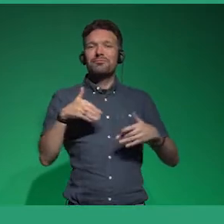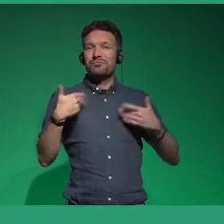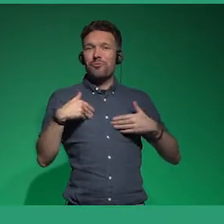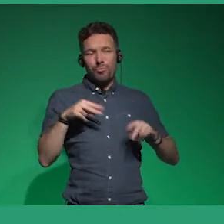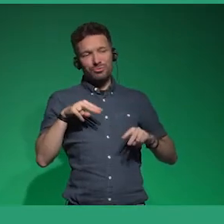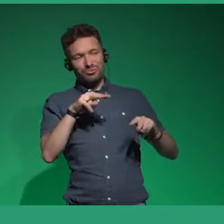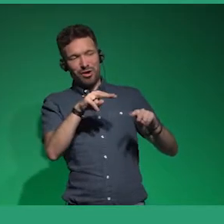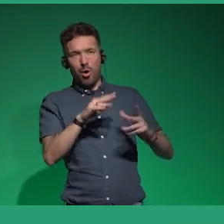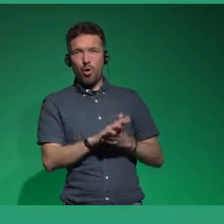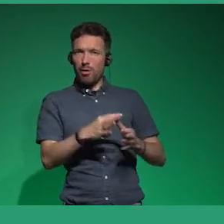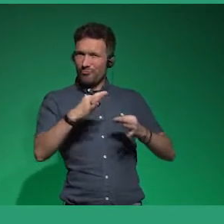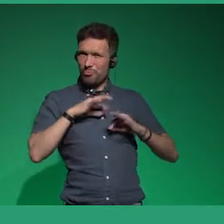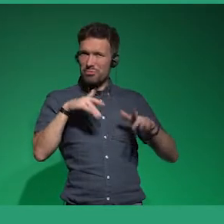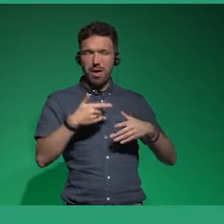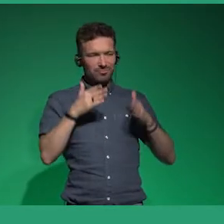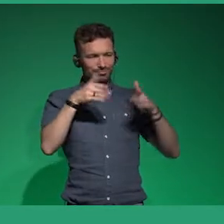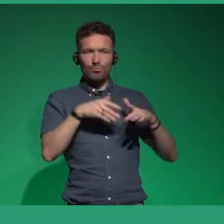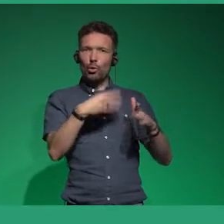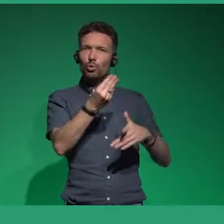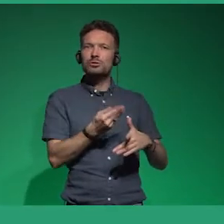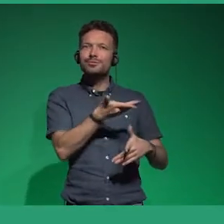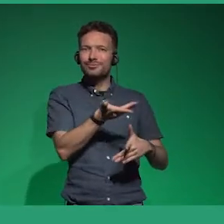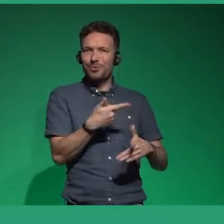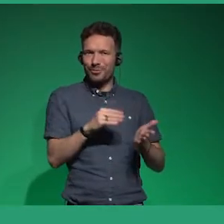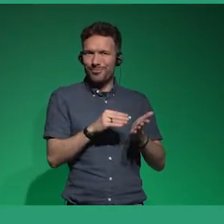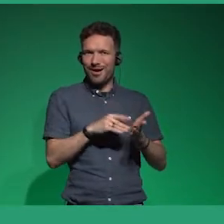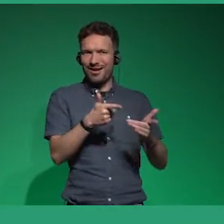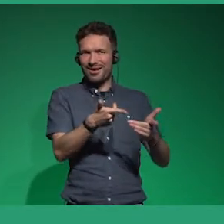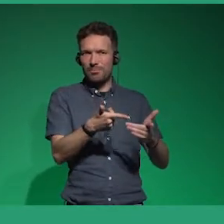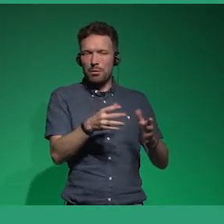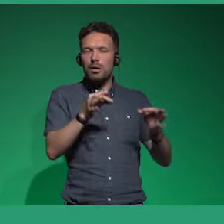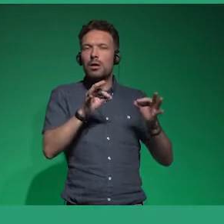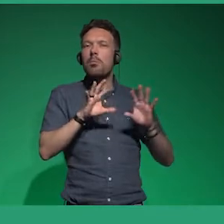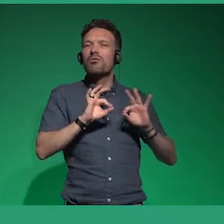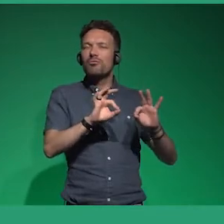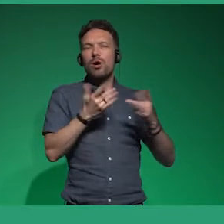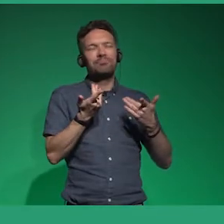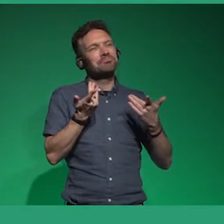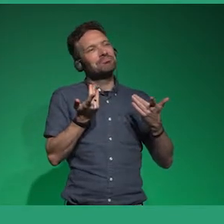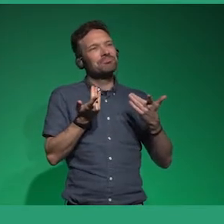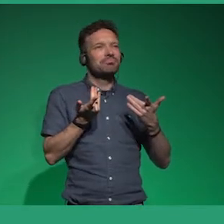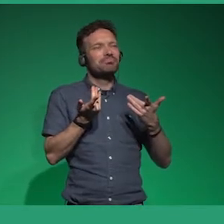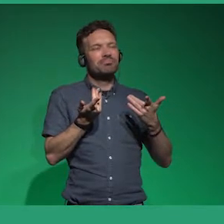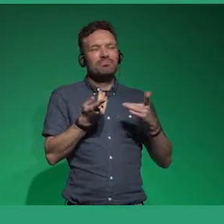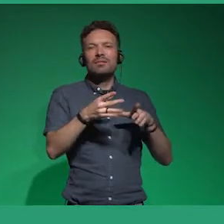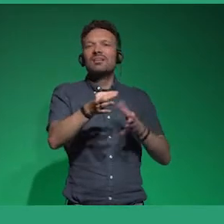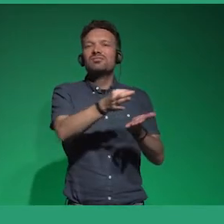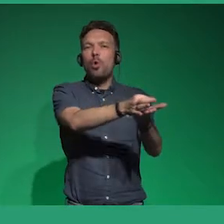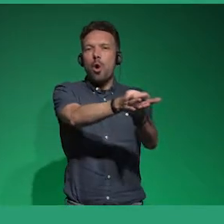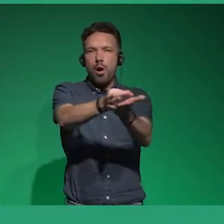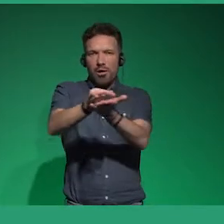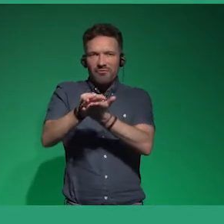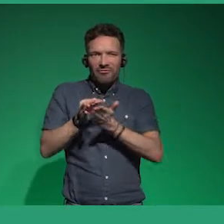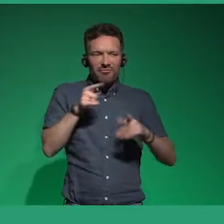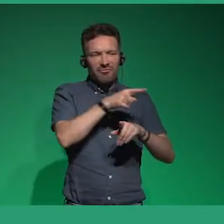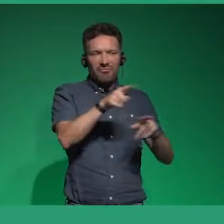on the village in terms of the activities there with the seedling bank, with the tree planting, with ecotourism, so with all